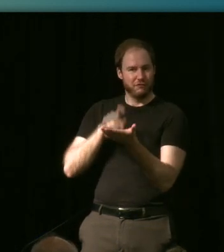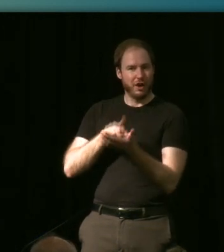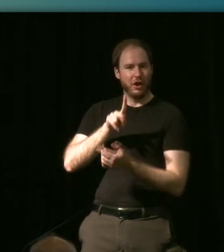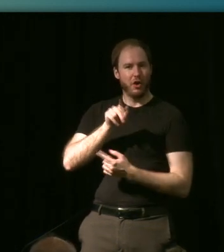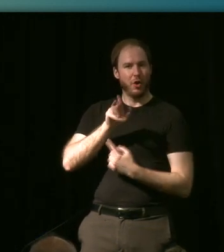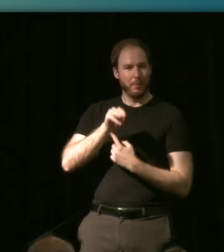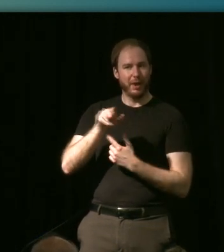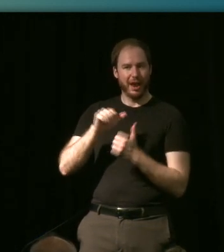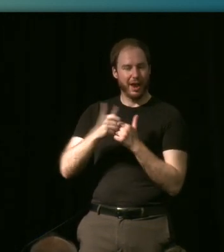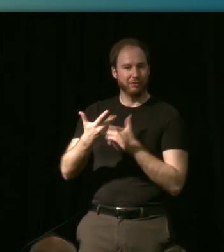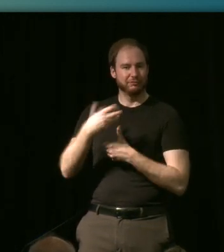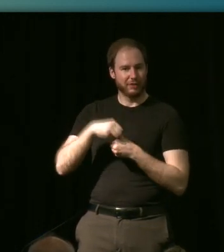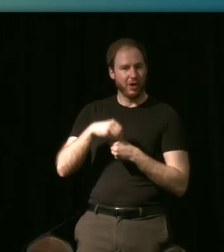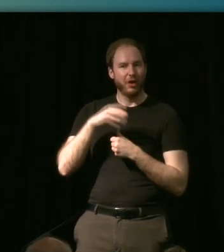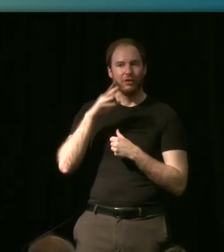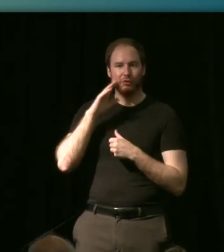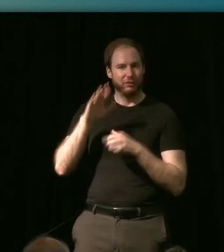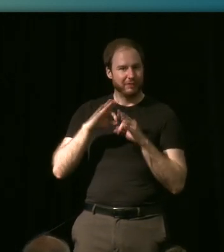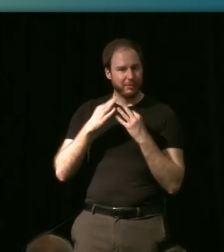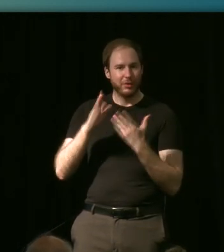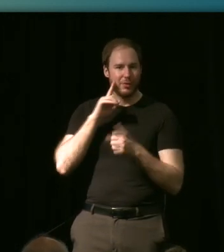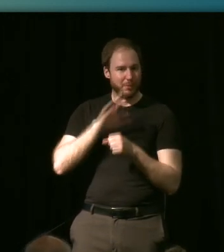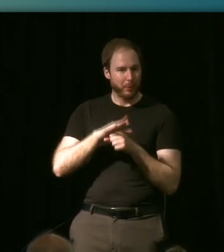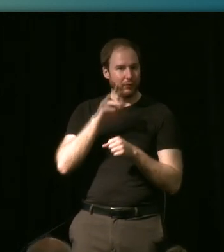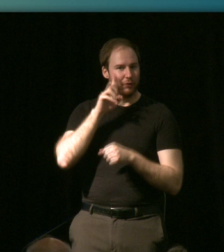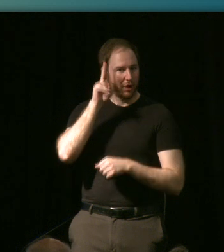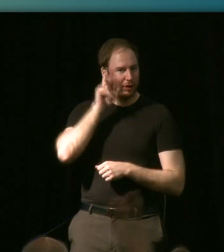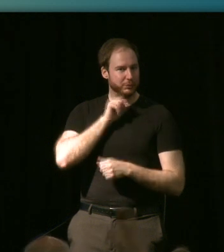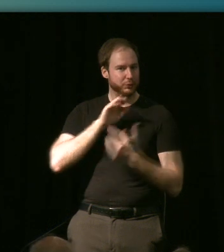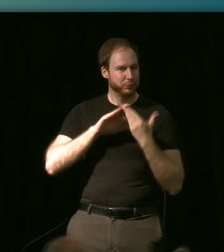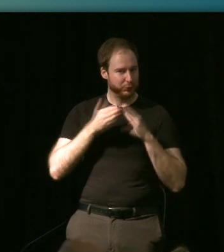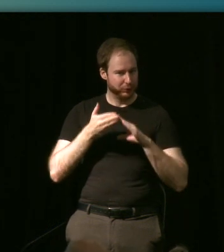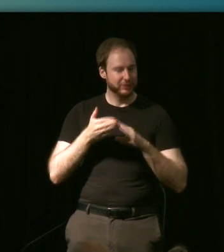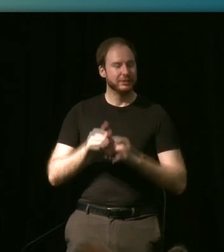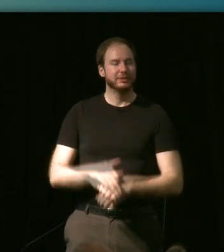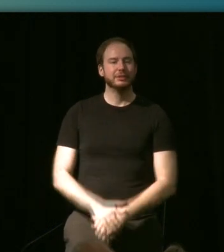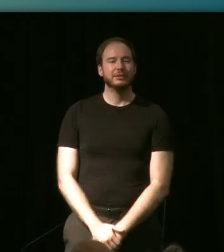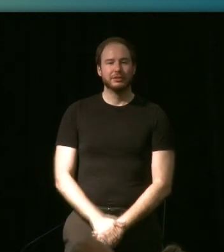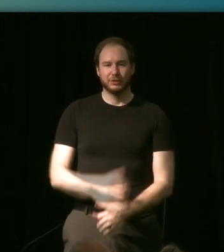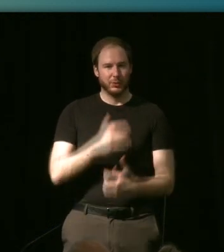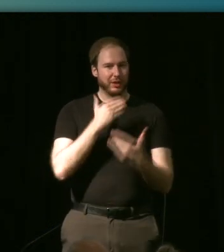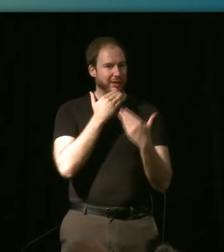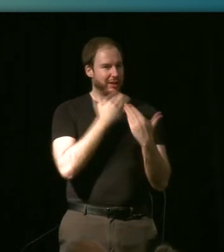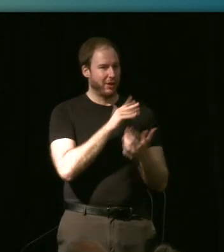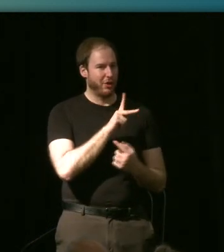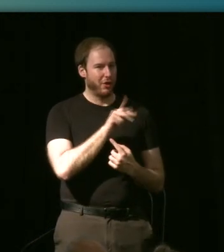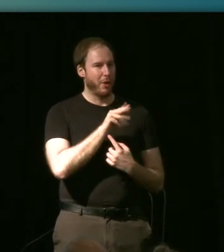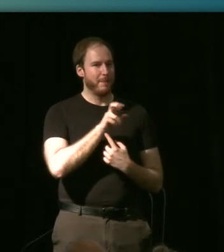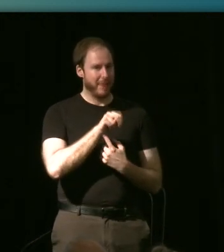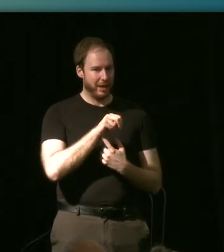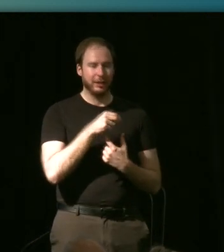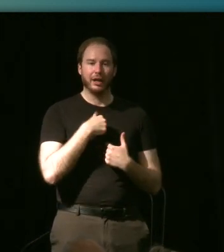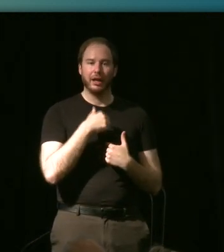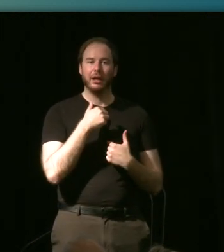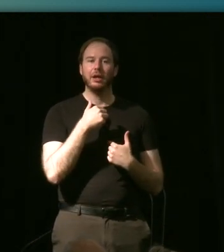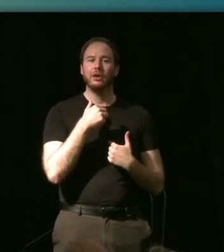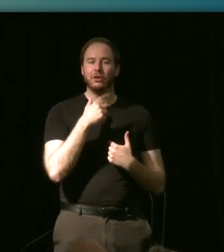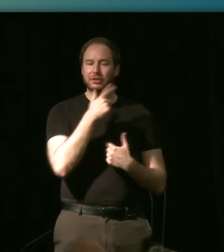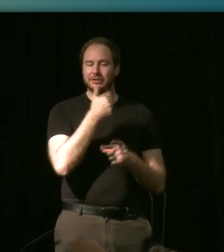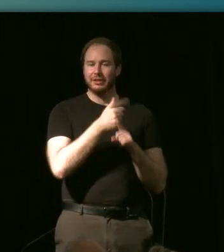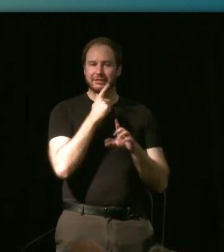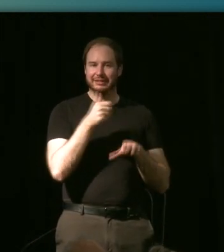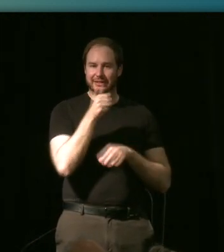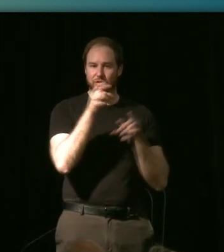she means to our family, and her commitment to the Usher syndrome community. Thank you, Carmen. As the Senior Director